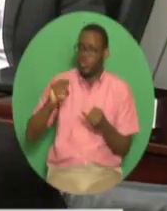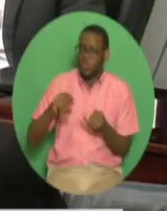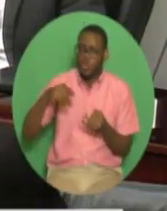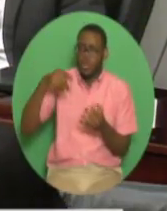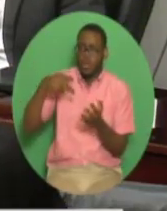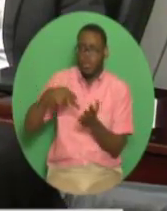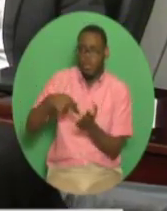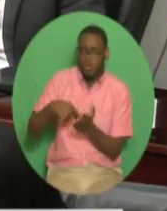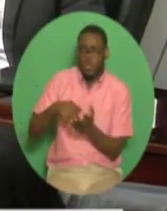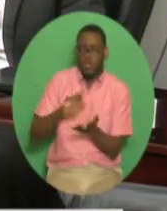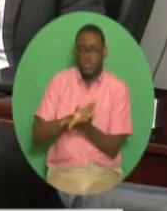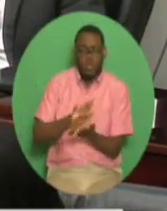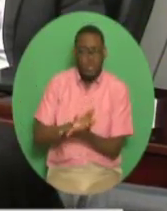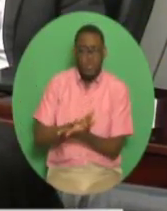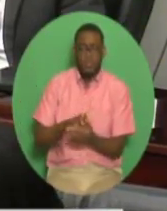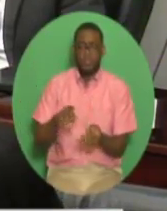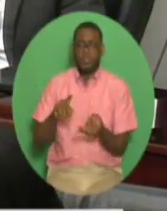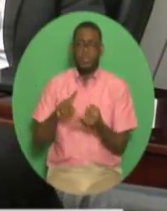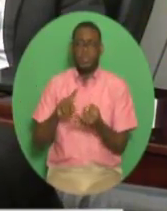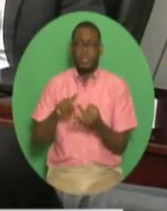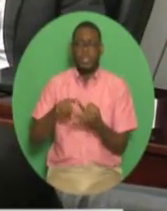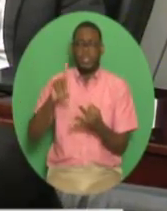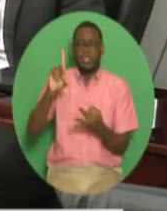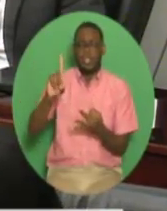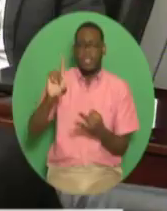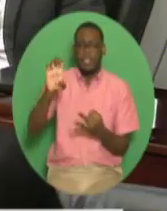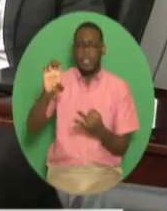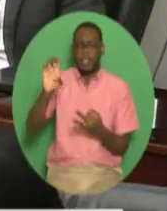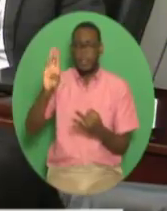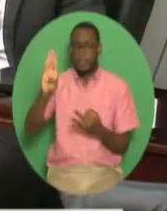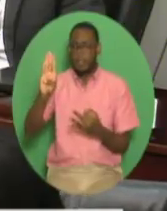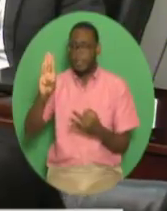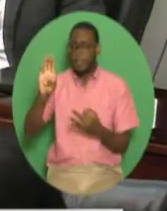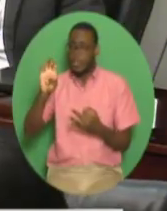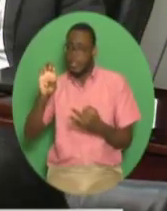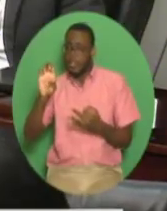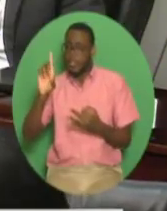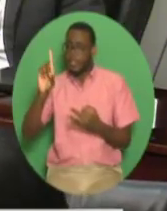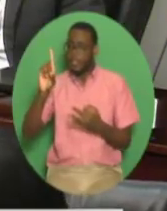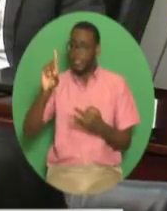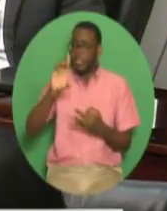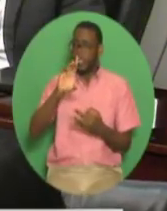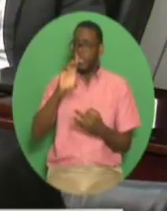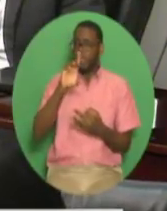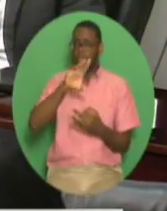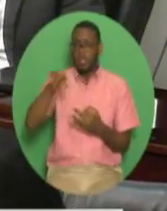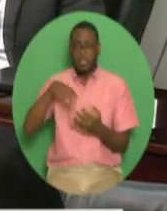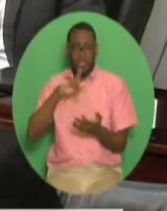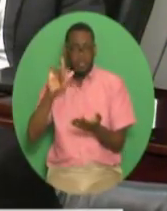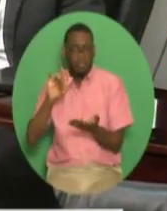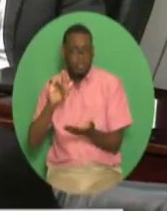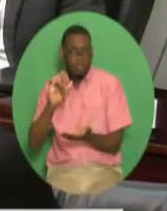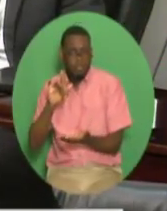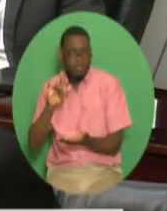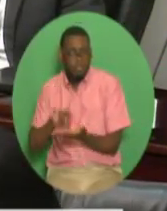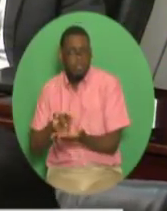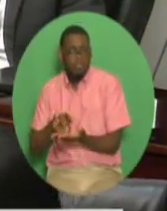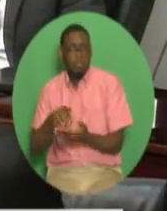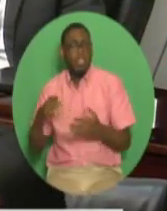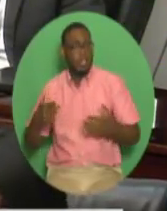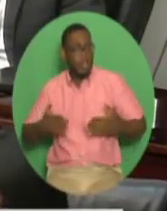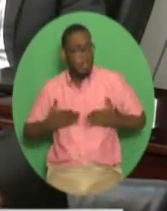and the Debe Avenue ECC Center. I'm happy to be in a position